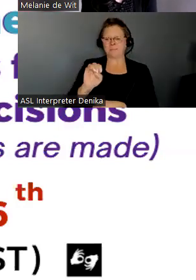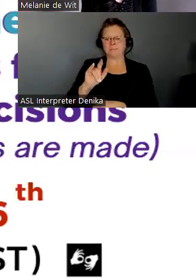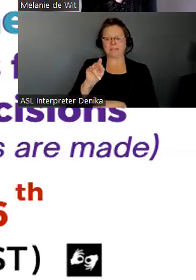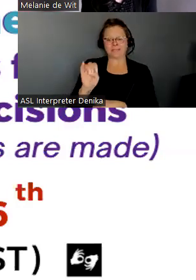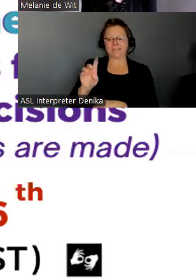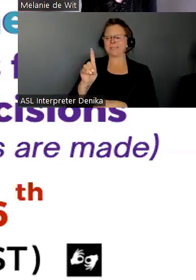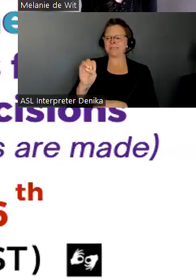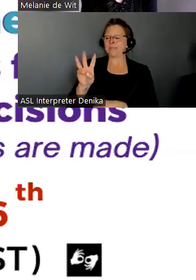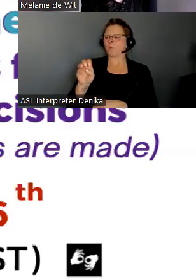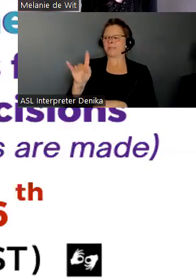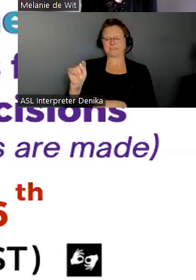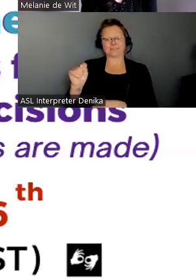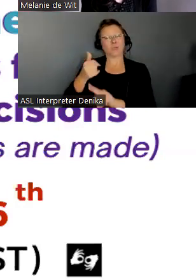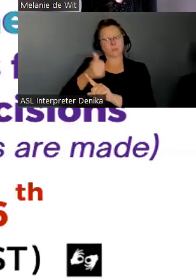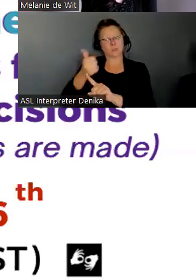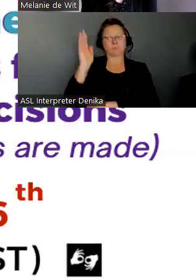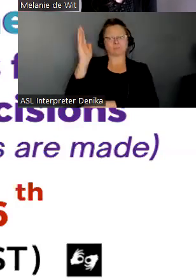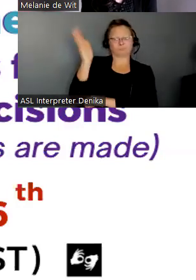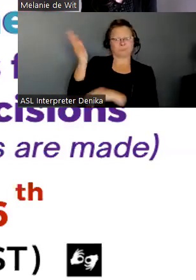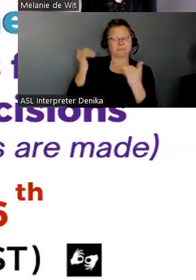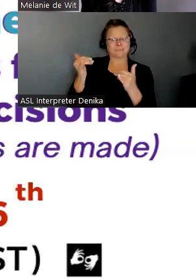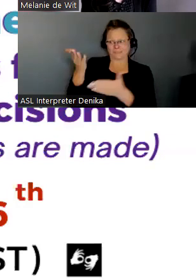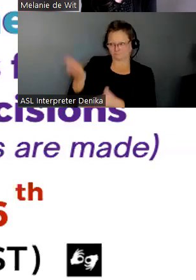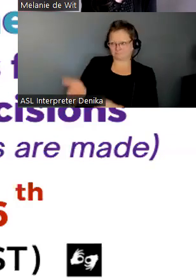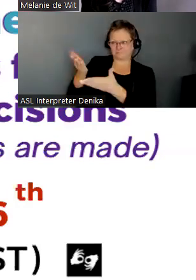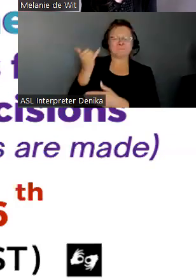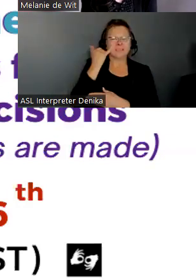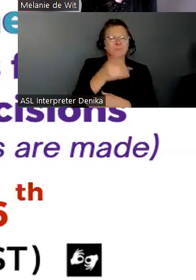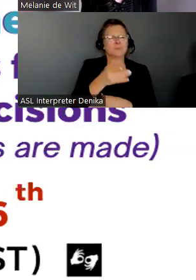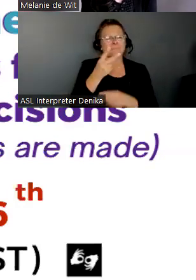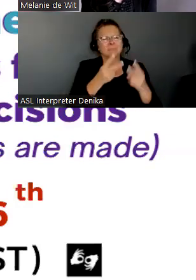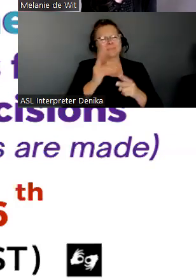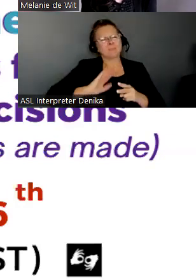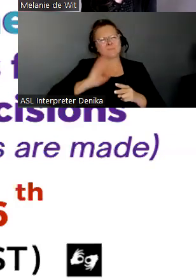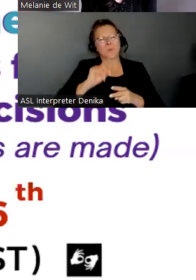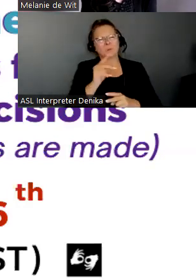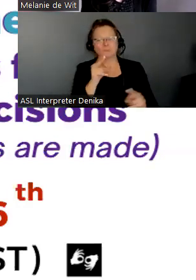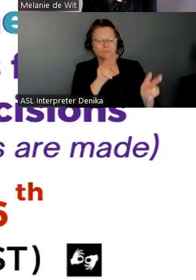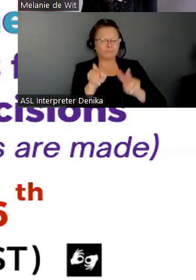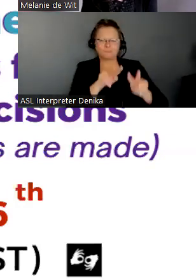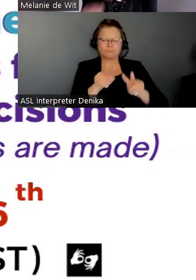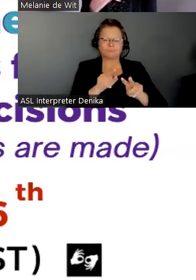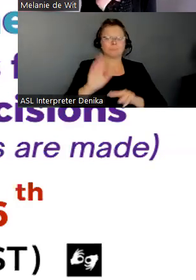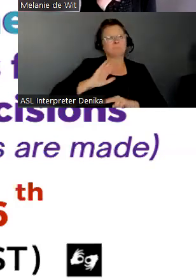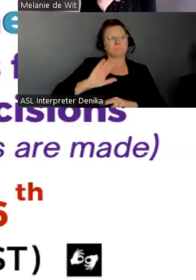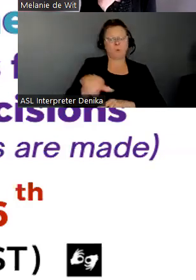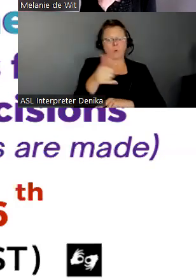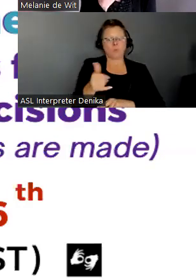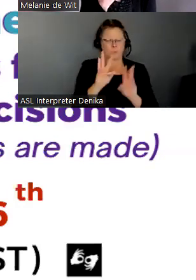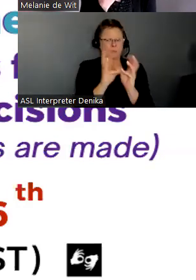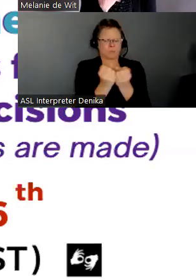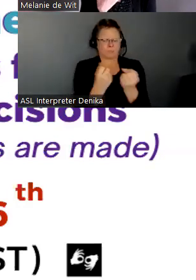guest speaker. If those who have attended in the past, we have had previous power of attorney workshops, and we always have